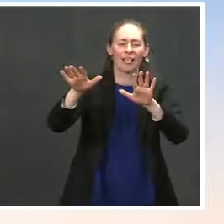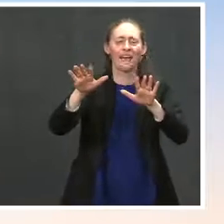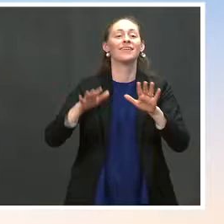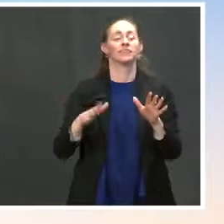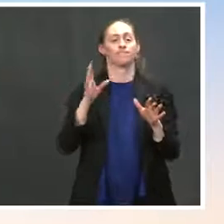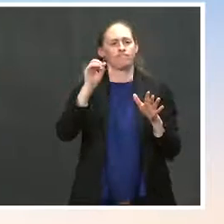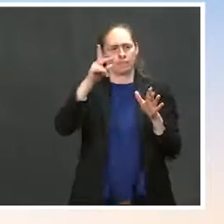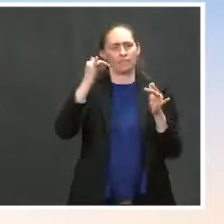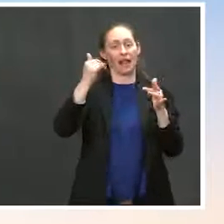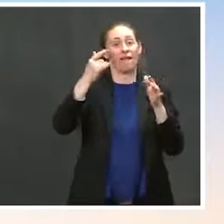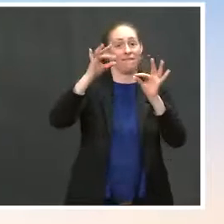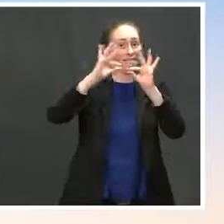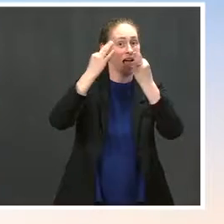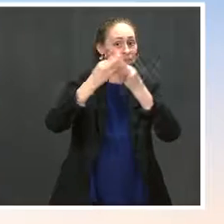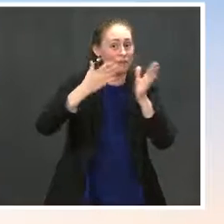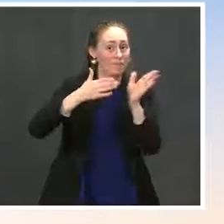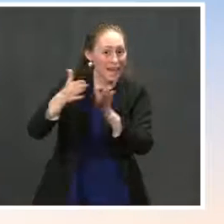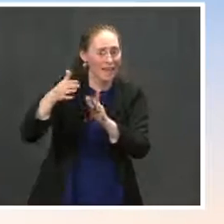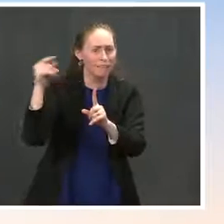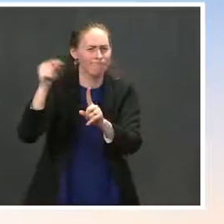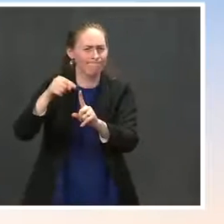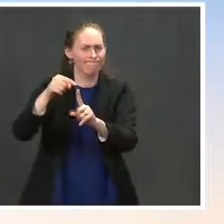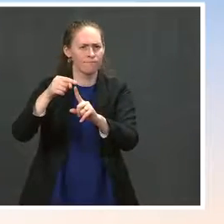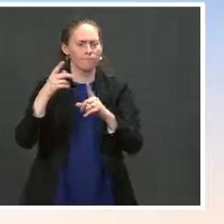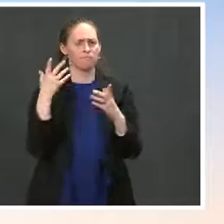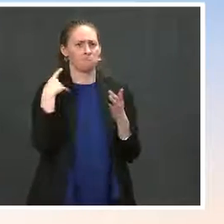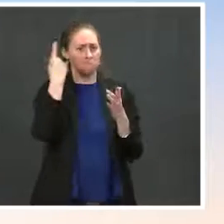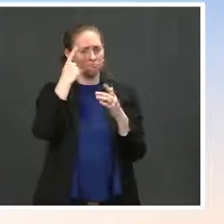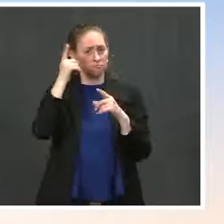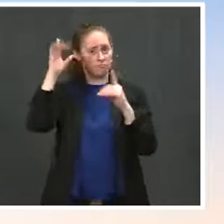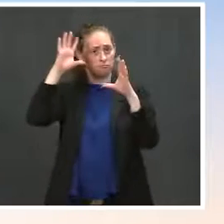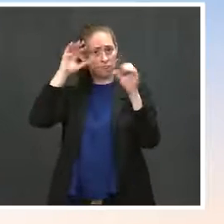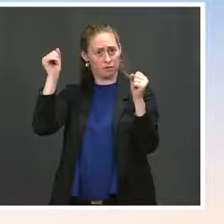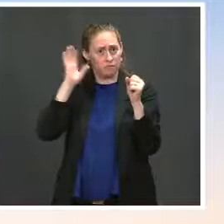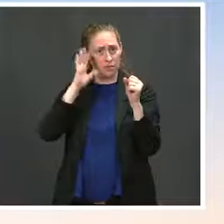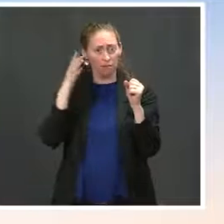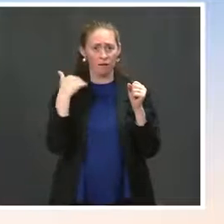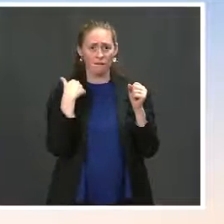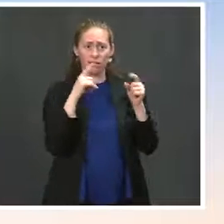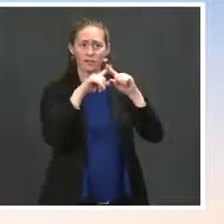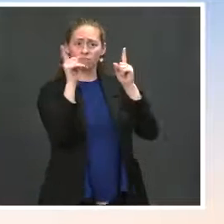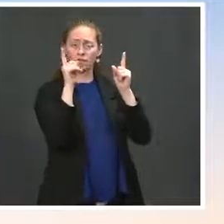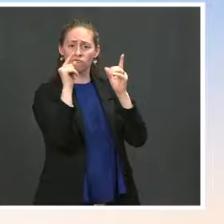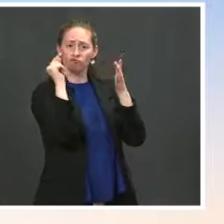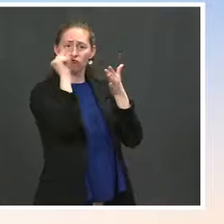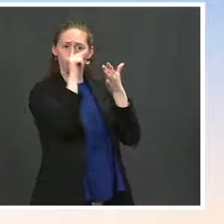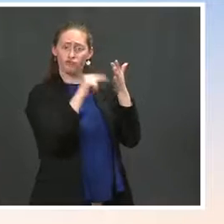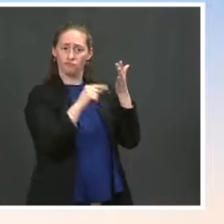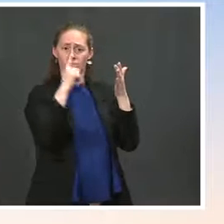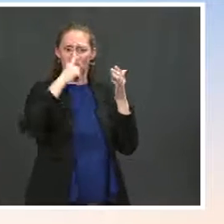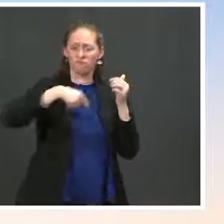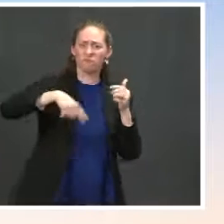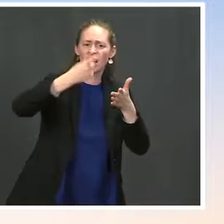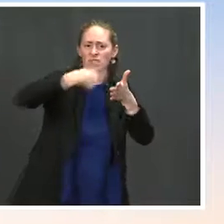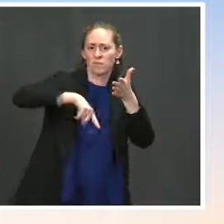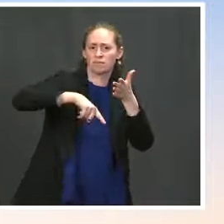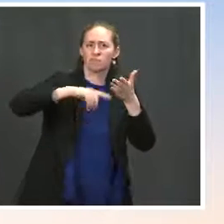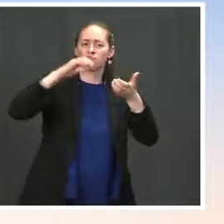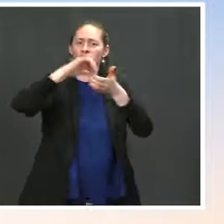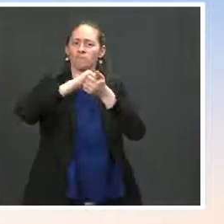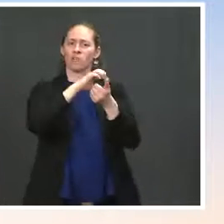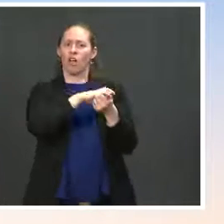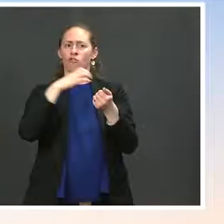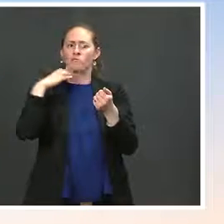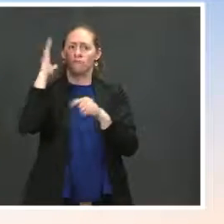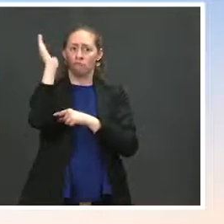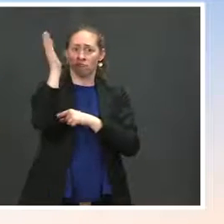us a sense of what else he plans to unveil at his joint address? Well, he is currently thinking